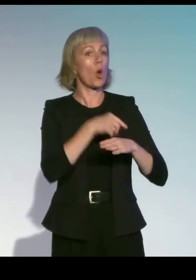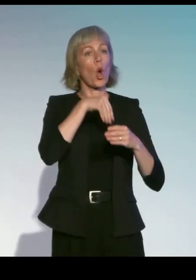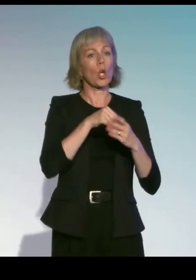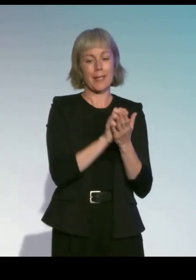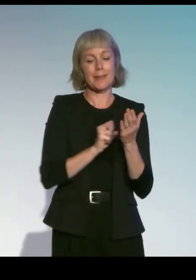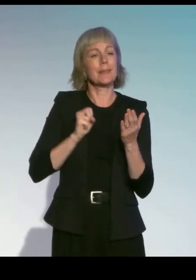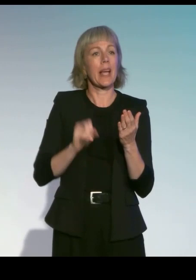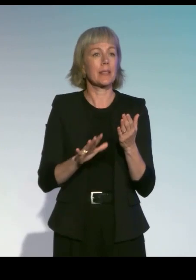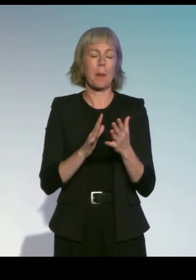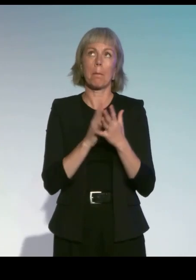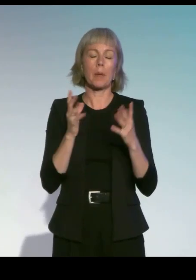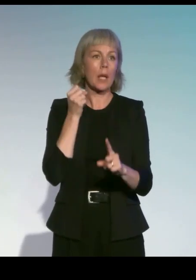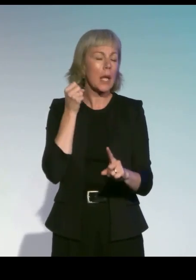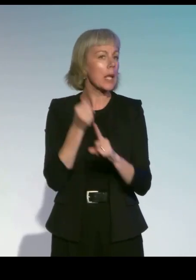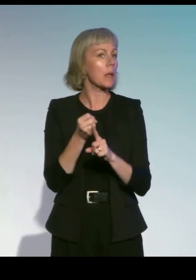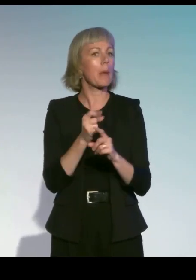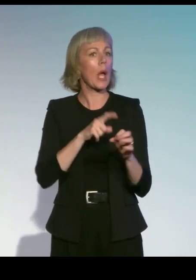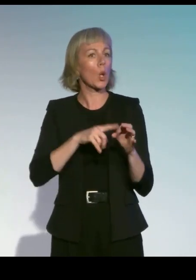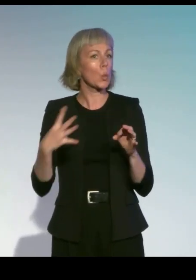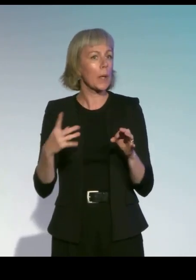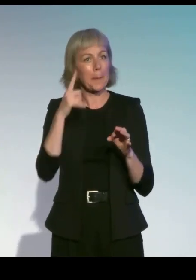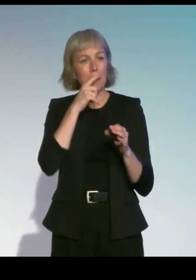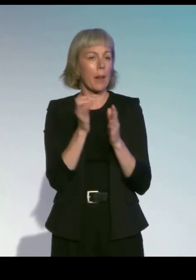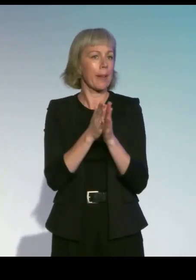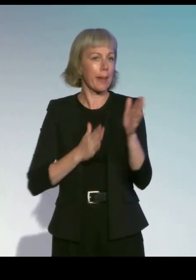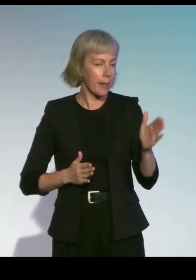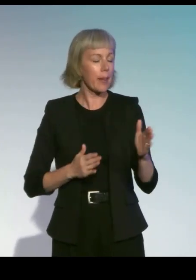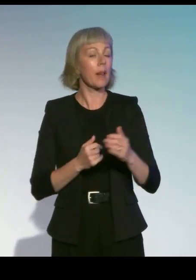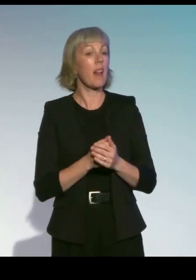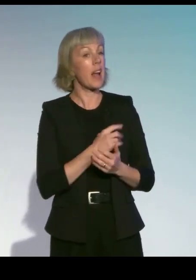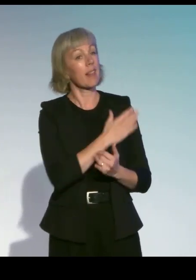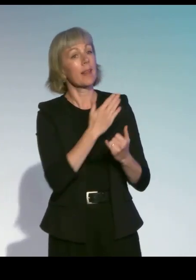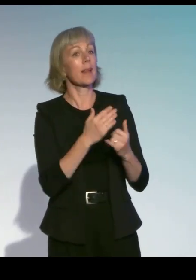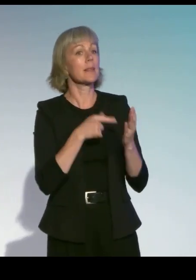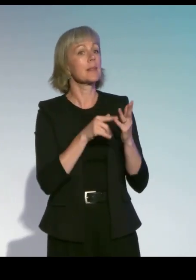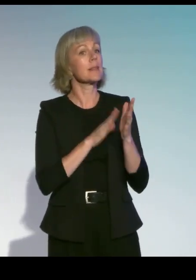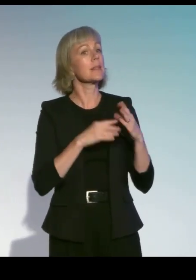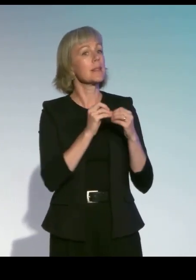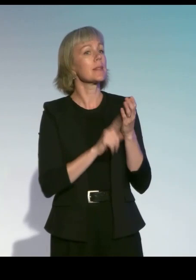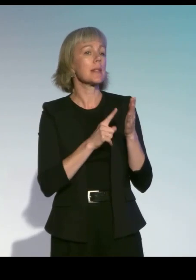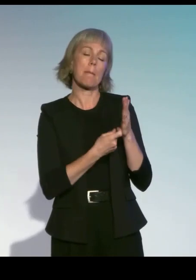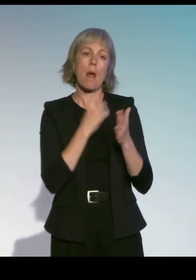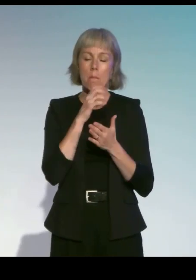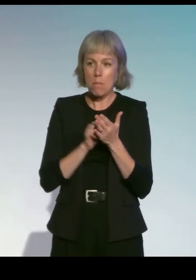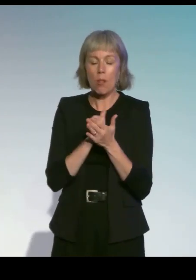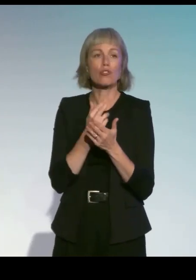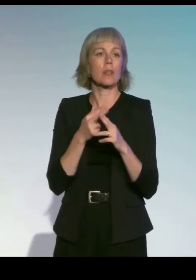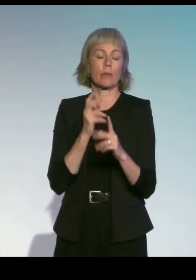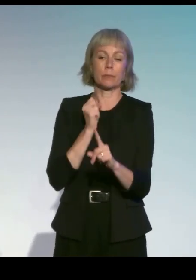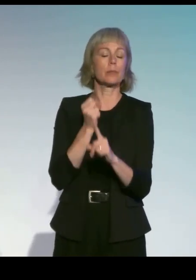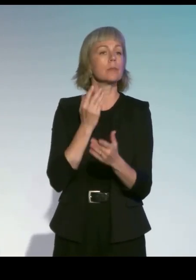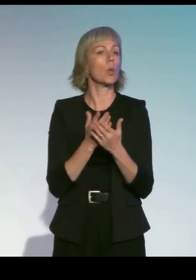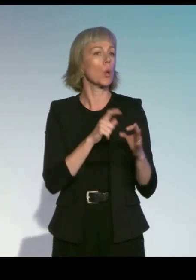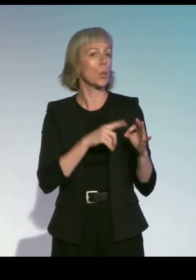disproportionately affected queer users, and YouTube have also apologised for how their restricted mode feature was blocking LGBTQ